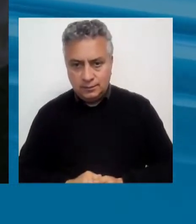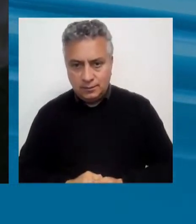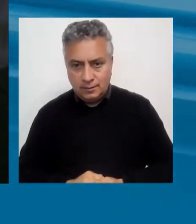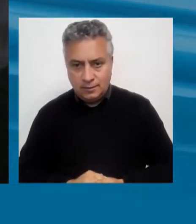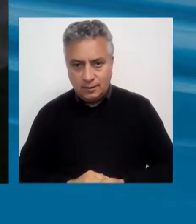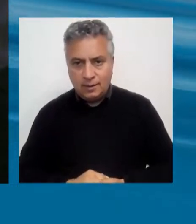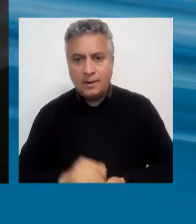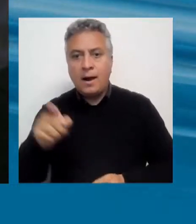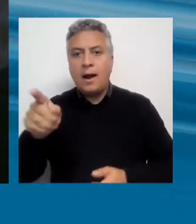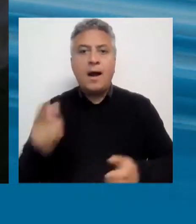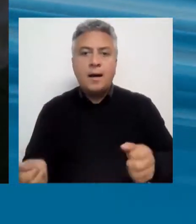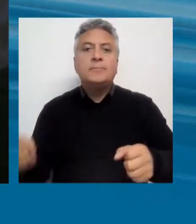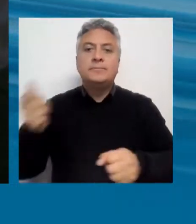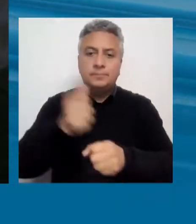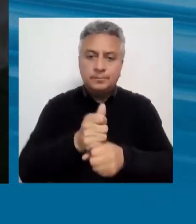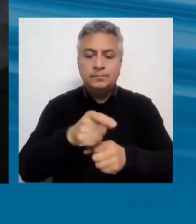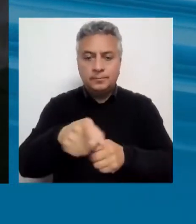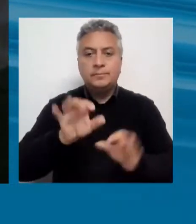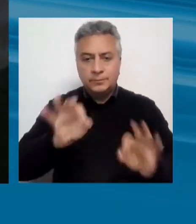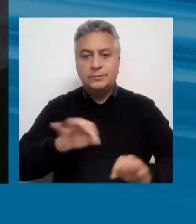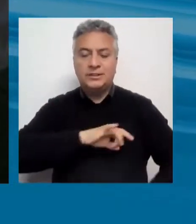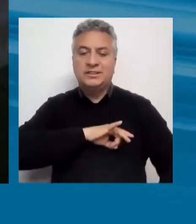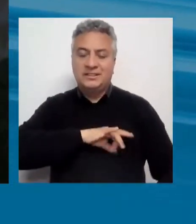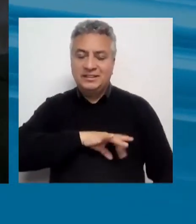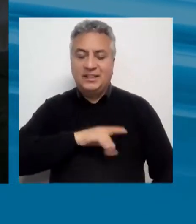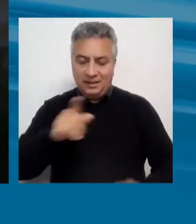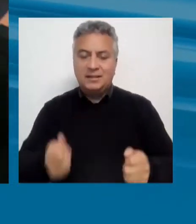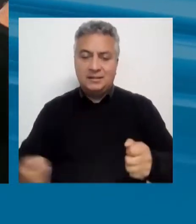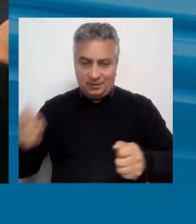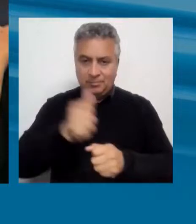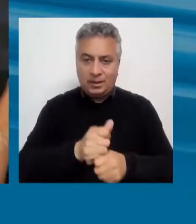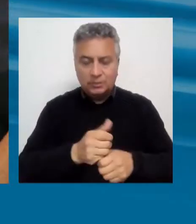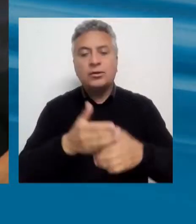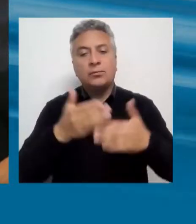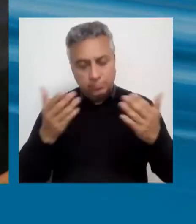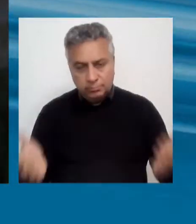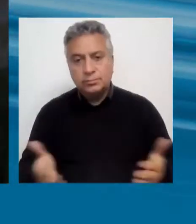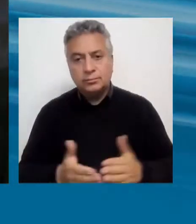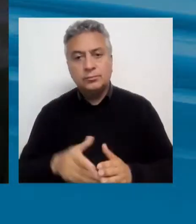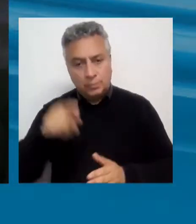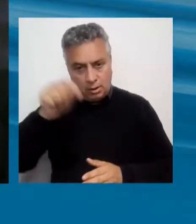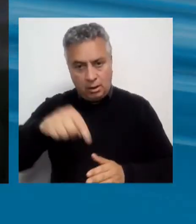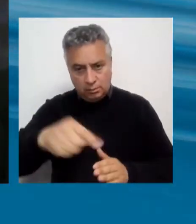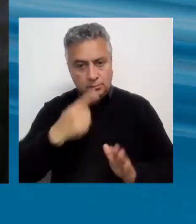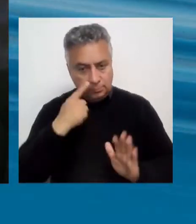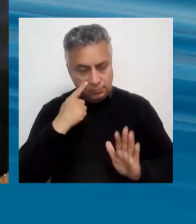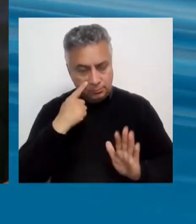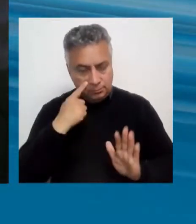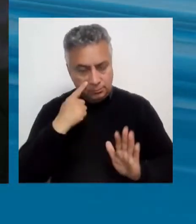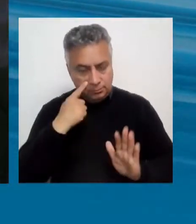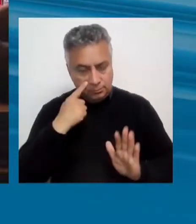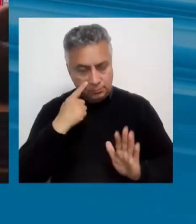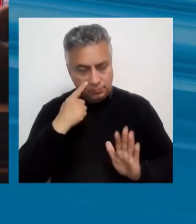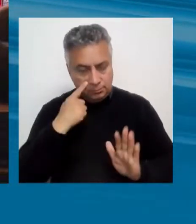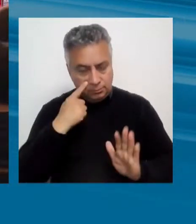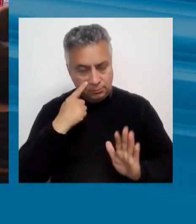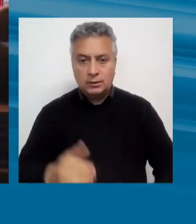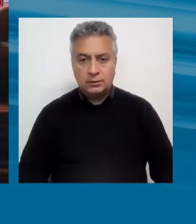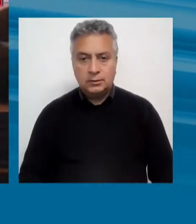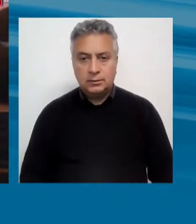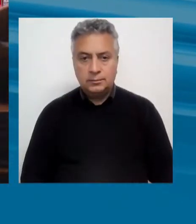of the panel members from Chile. I'm sorry. So having said that, we're going to move on to our presentation.